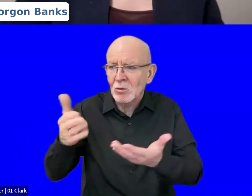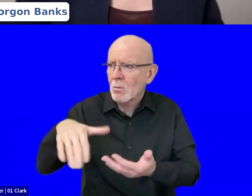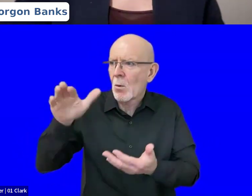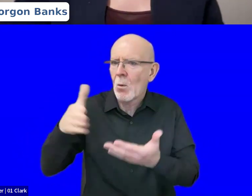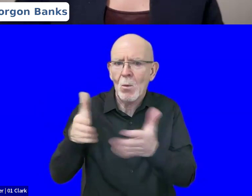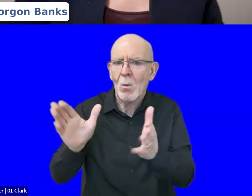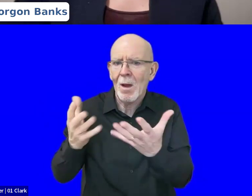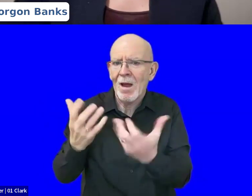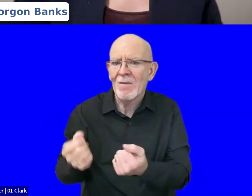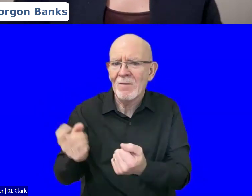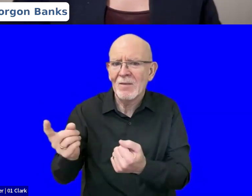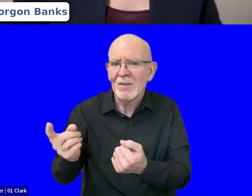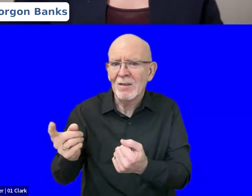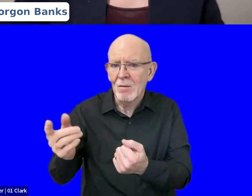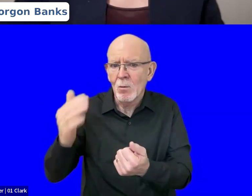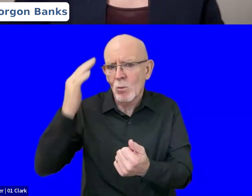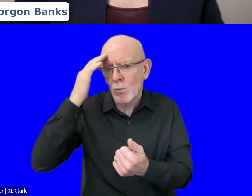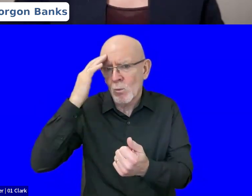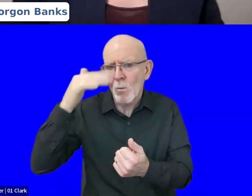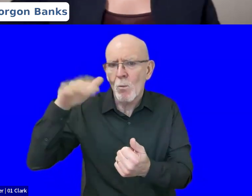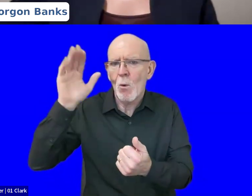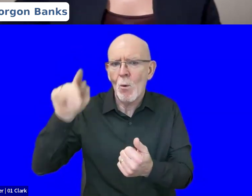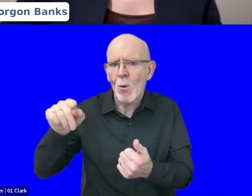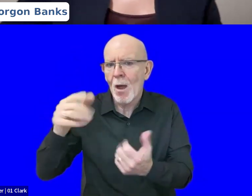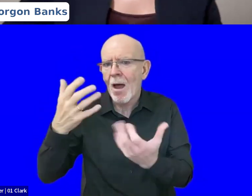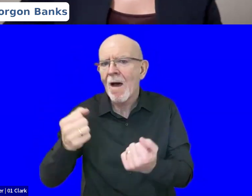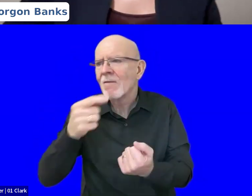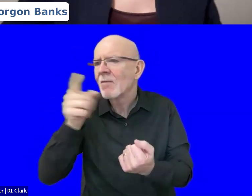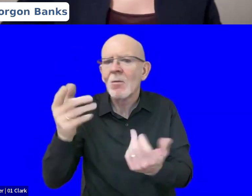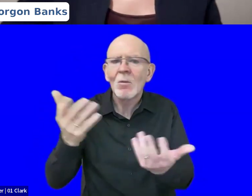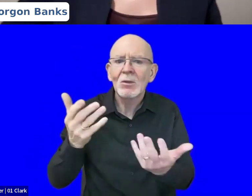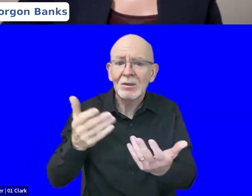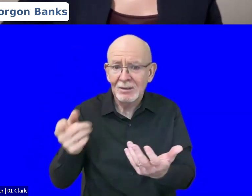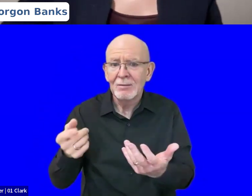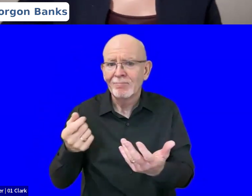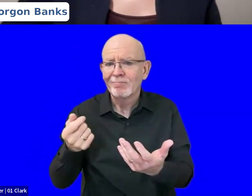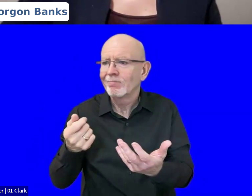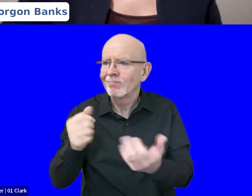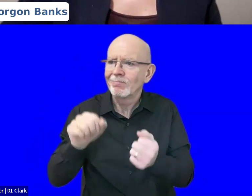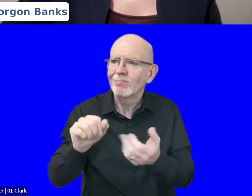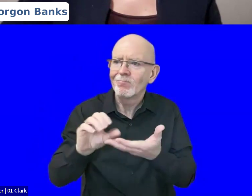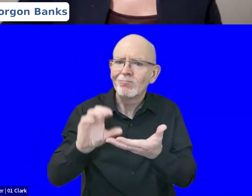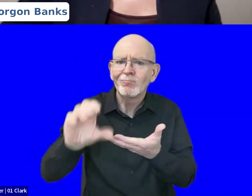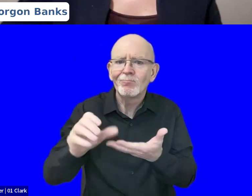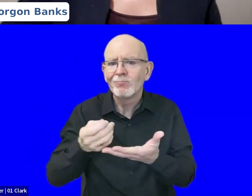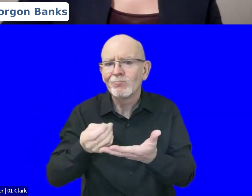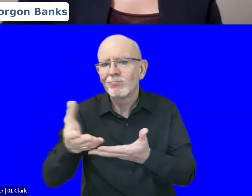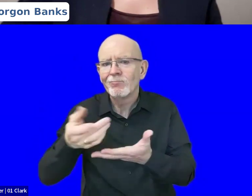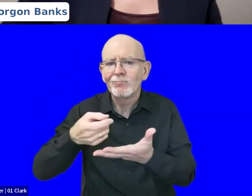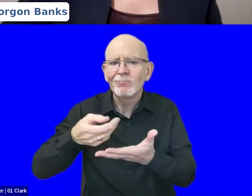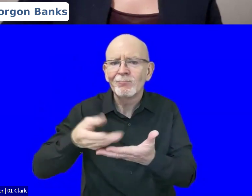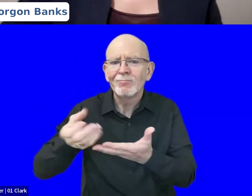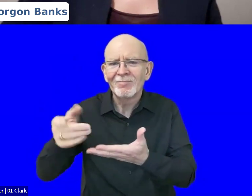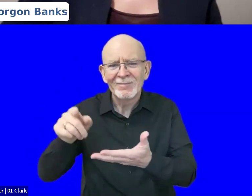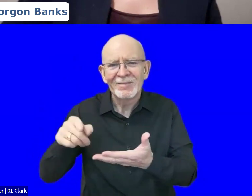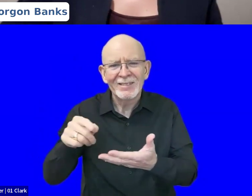really have to think differently between, the way I like to think about it is expenditures versus costs. There may not be very high